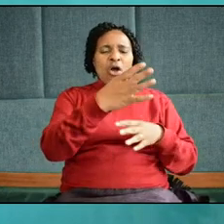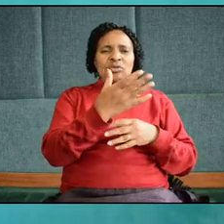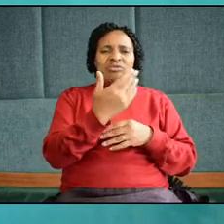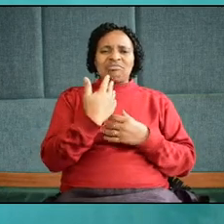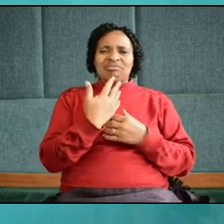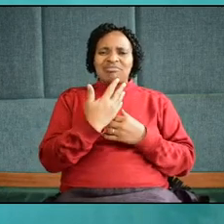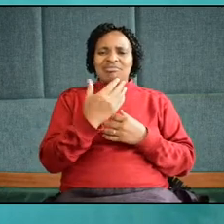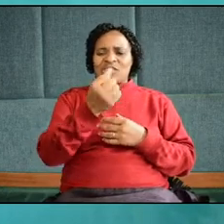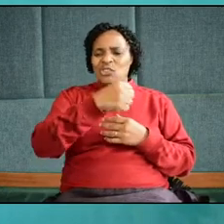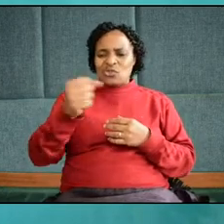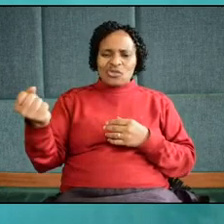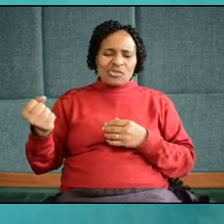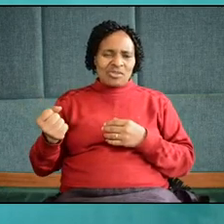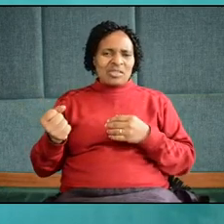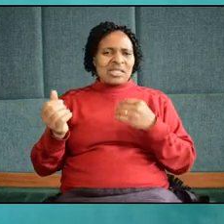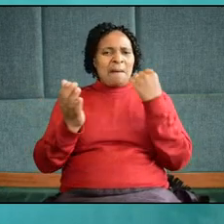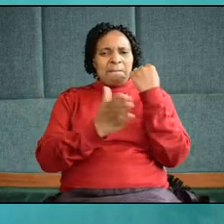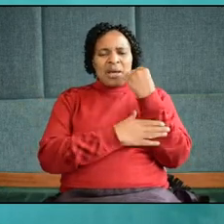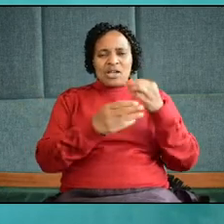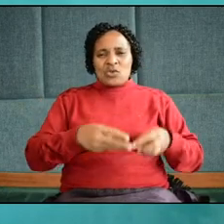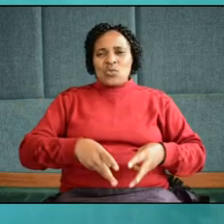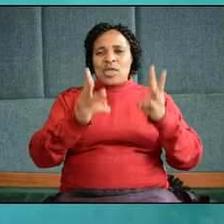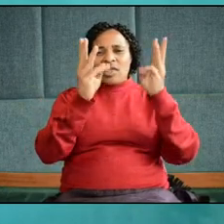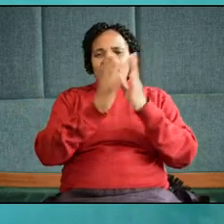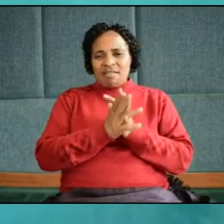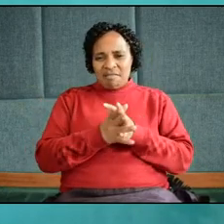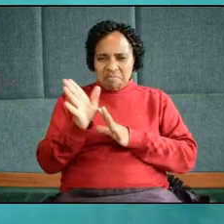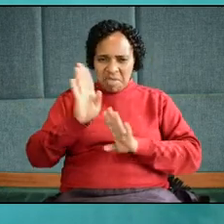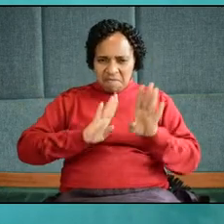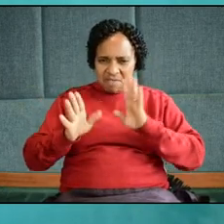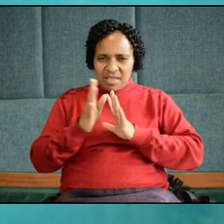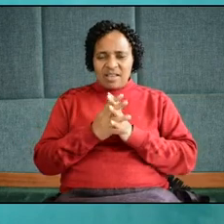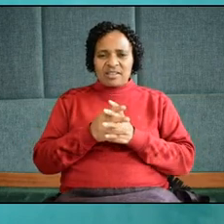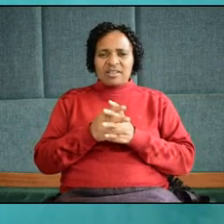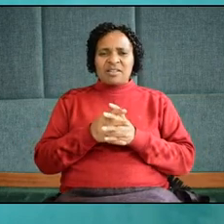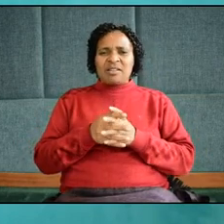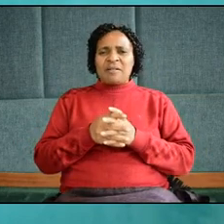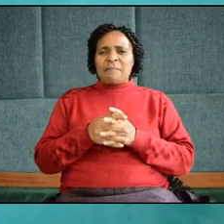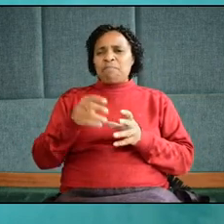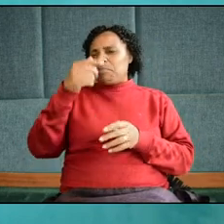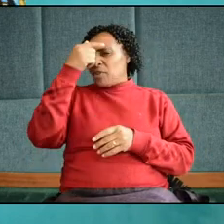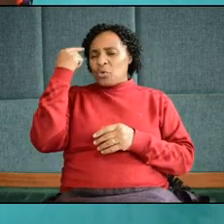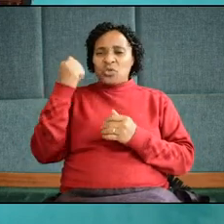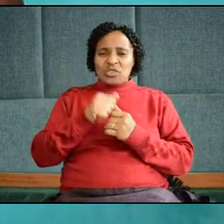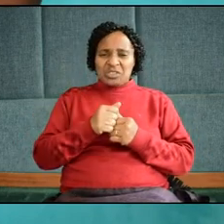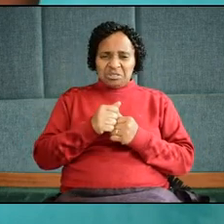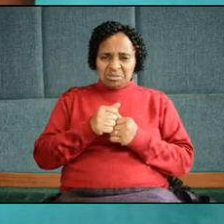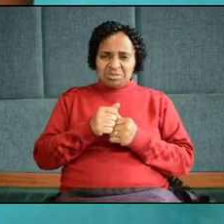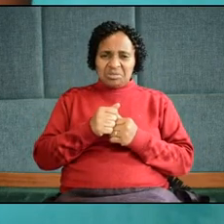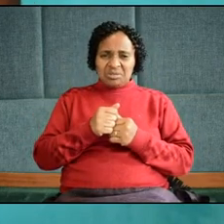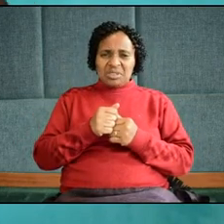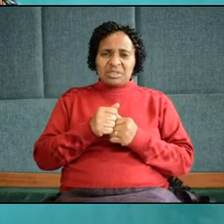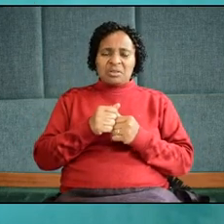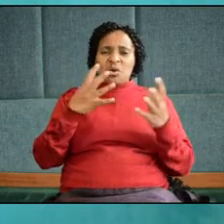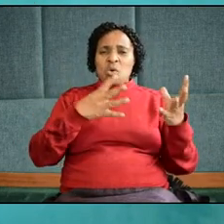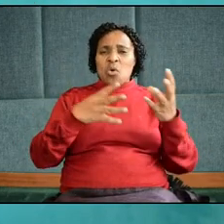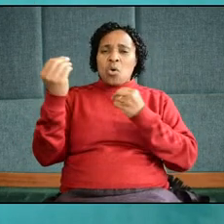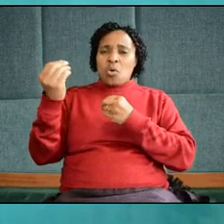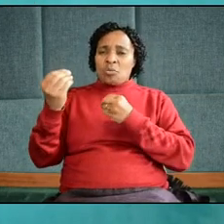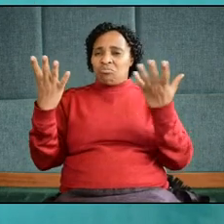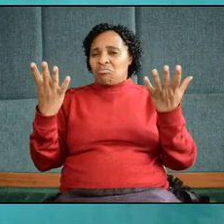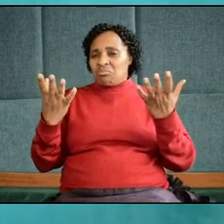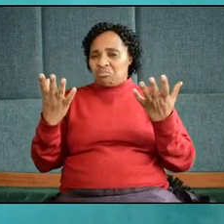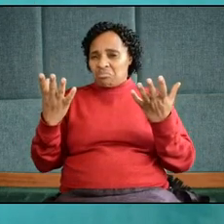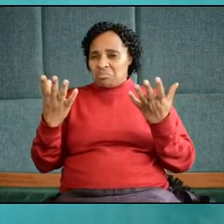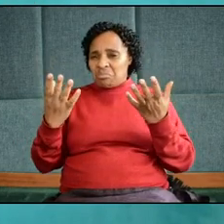a very... It's a very bad way to... Very bad habit. Yeah. That is. Because, of course, you know, that's going to go to the plants. And